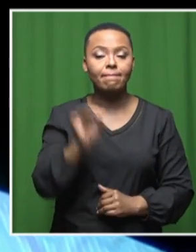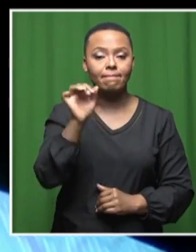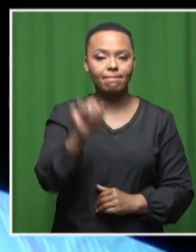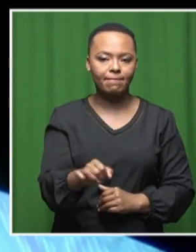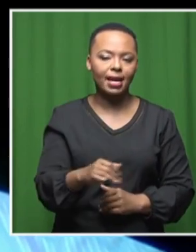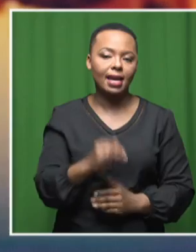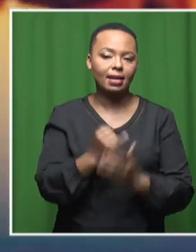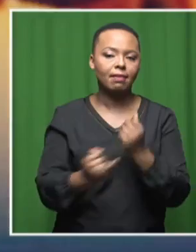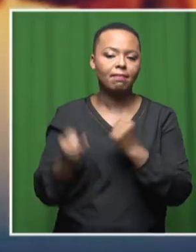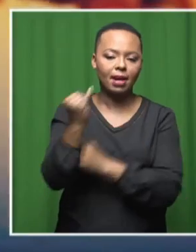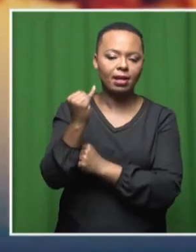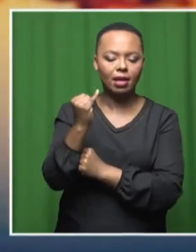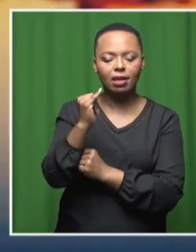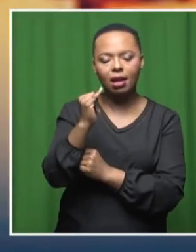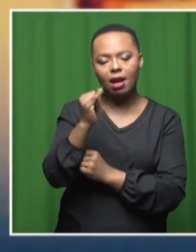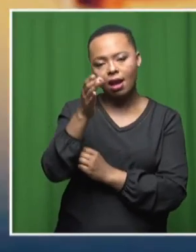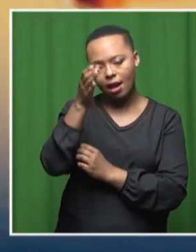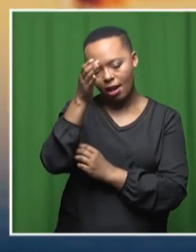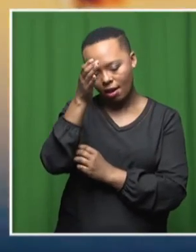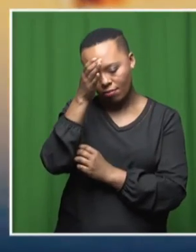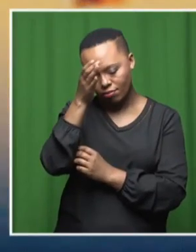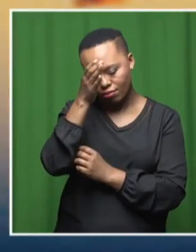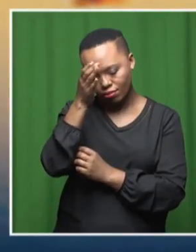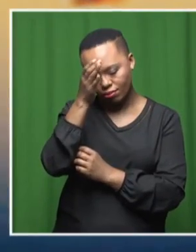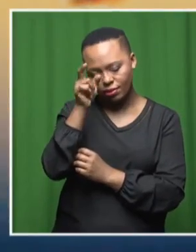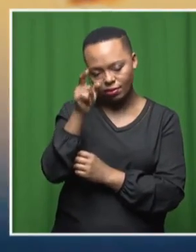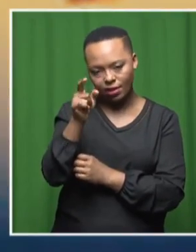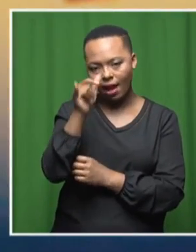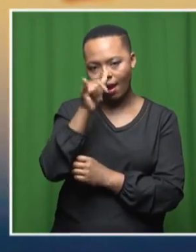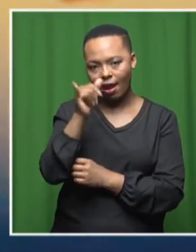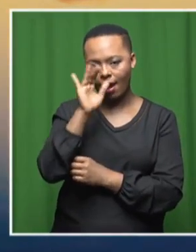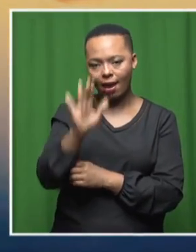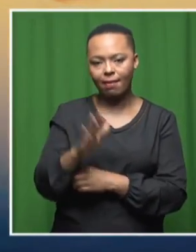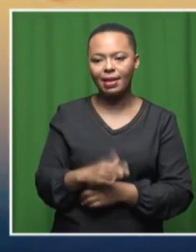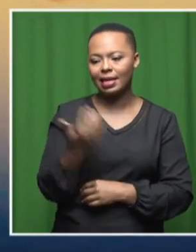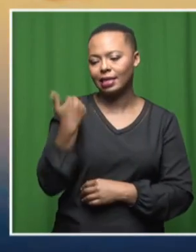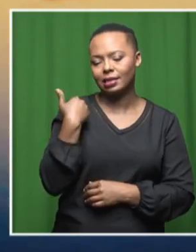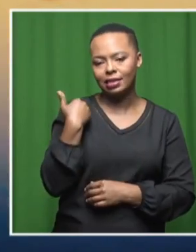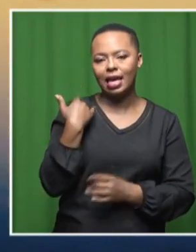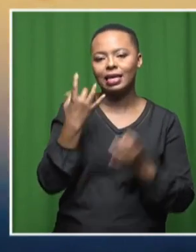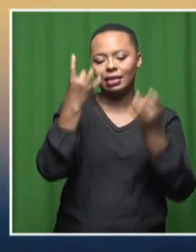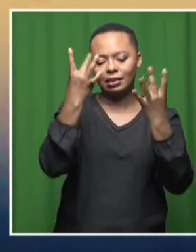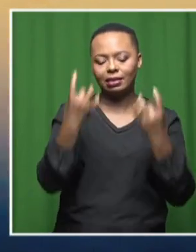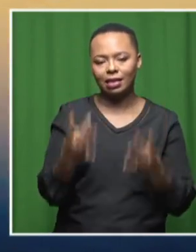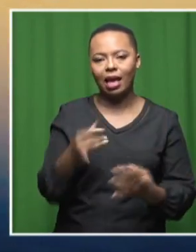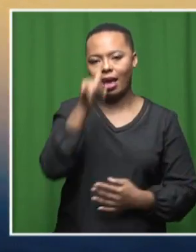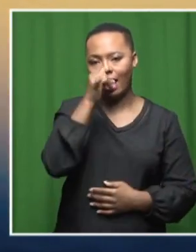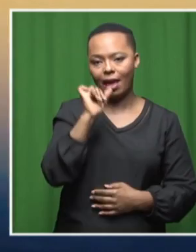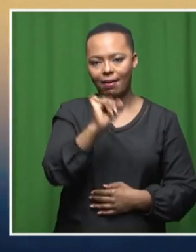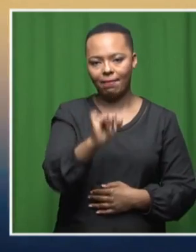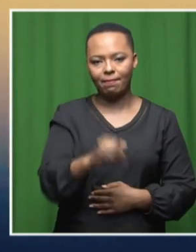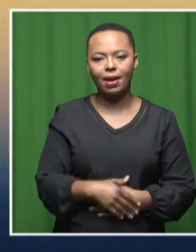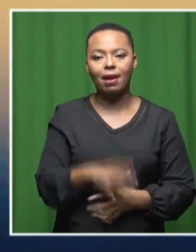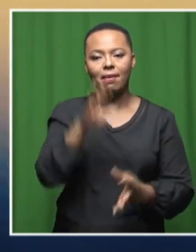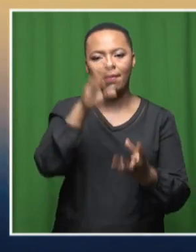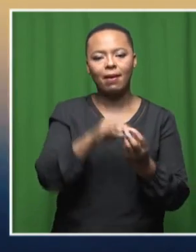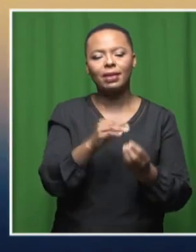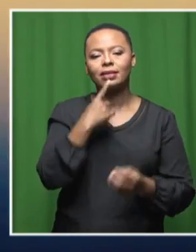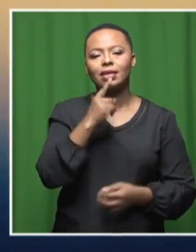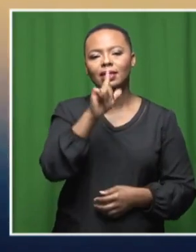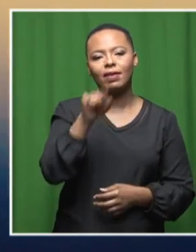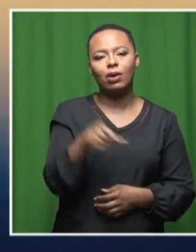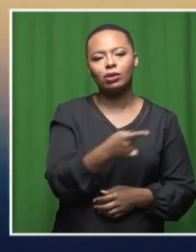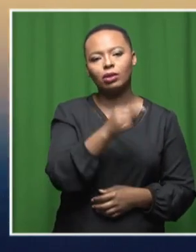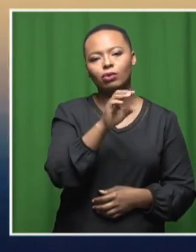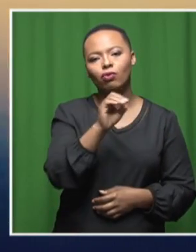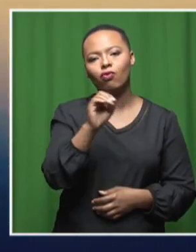Independent crime expert Dr. Chris de Kock helping us make sense of yesterday's crime stats that show a total of